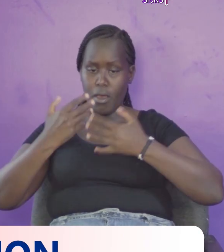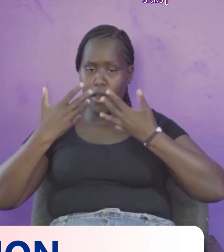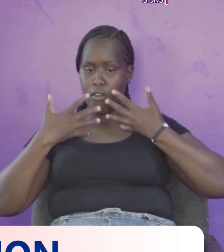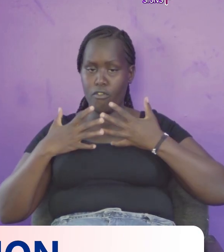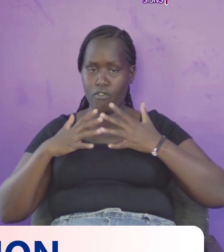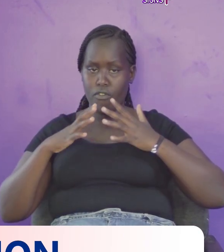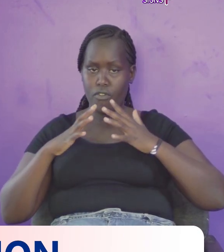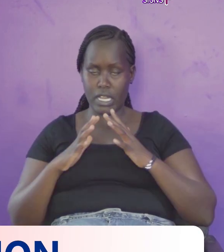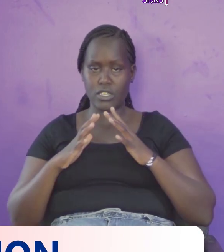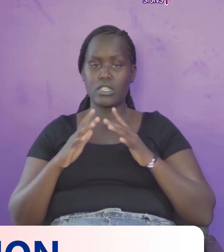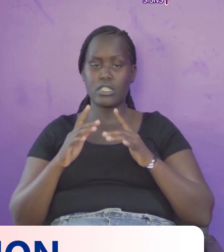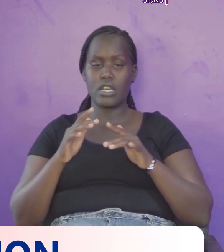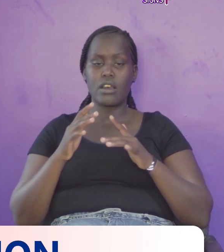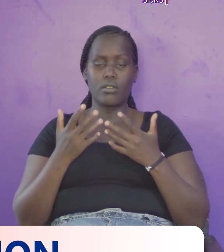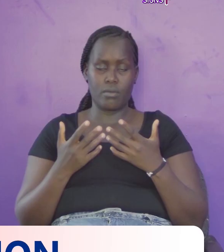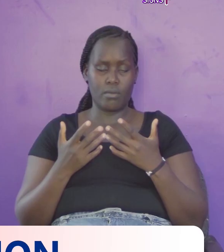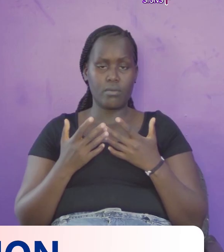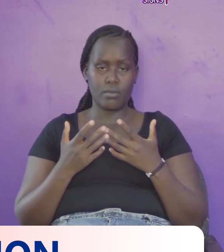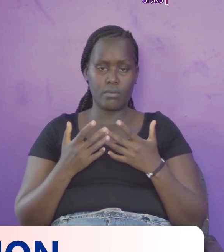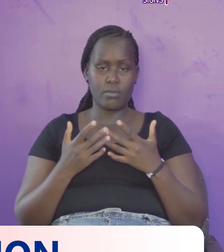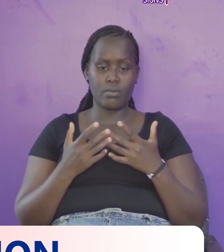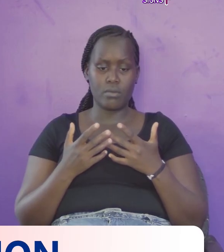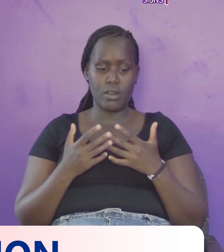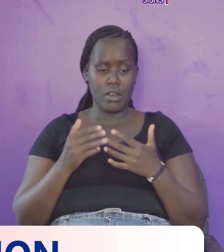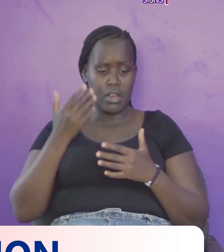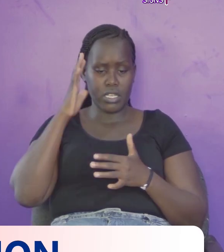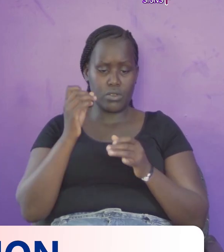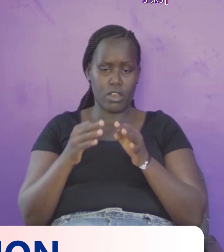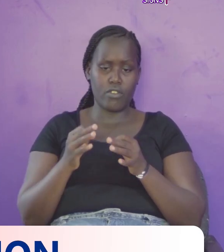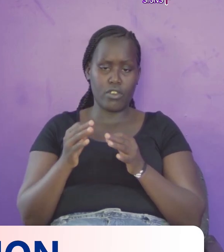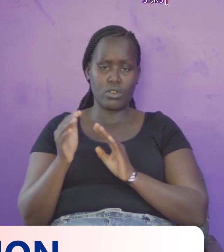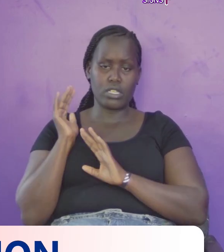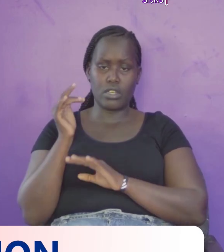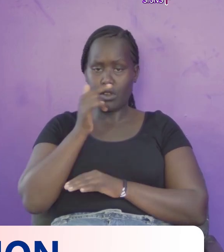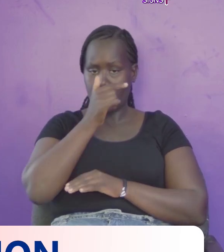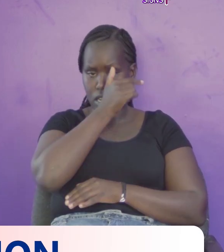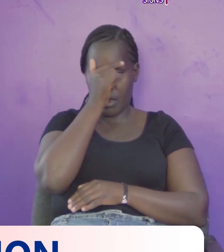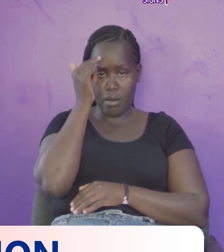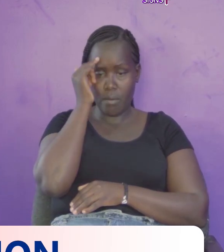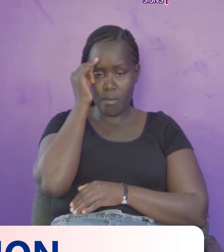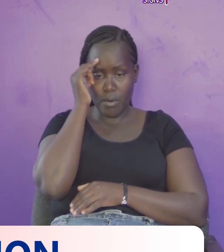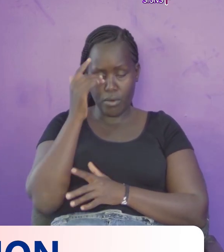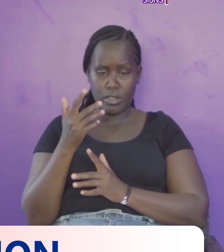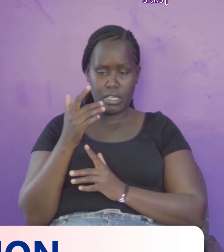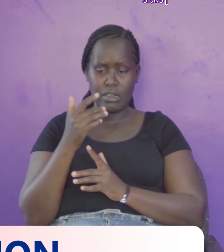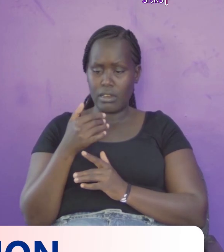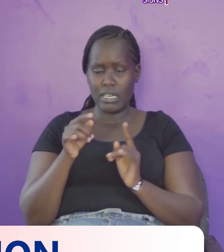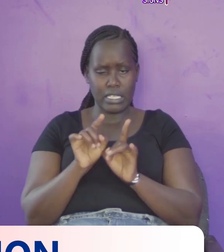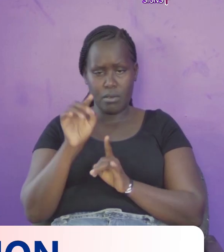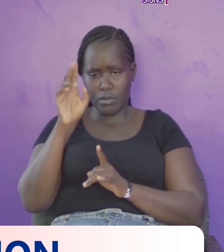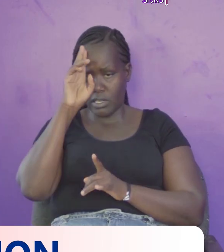anything than, I don't know whether that was security or what, because they didn't look like